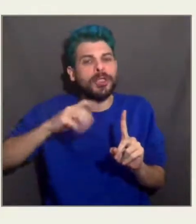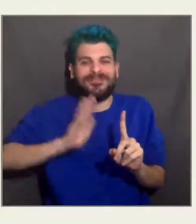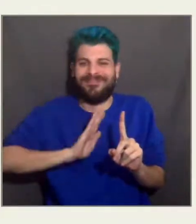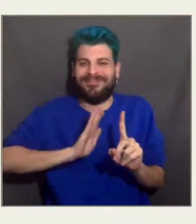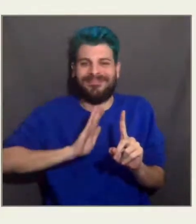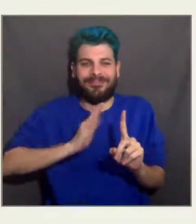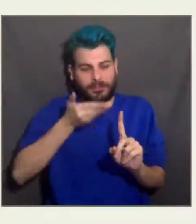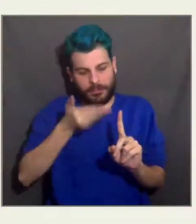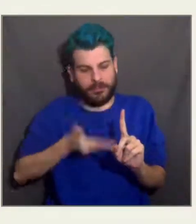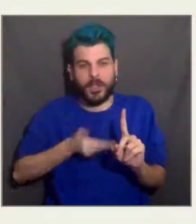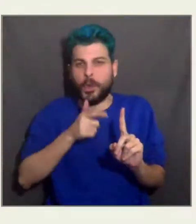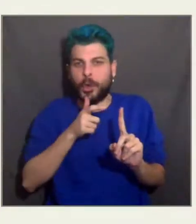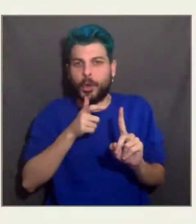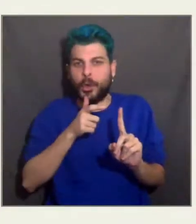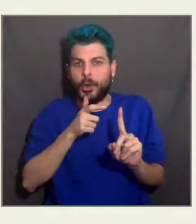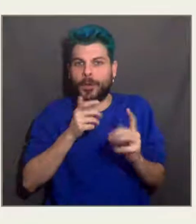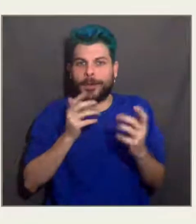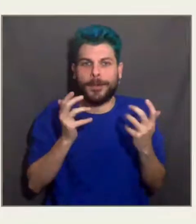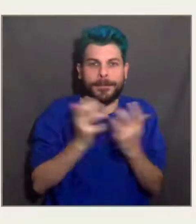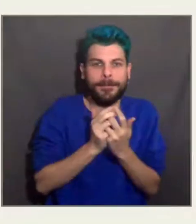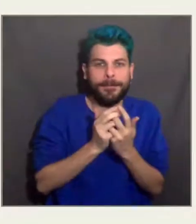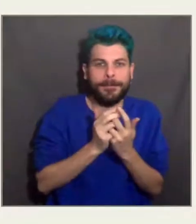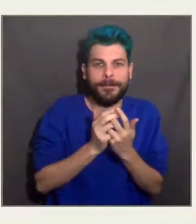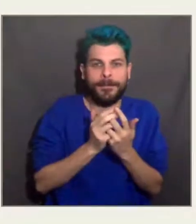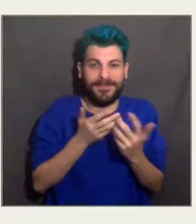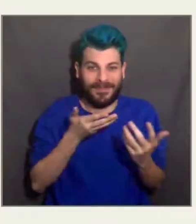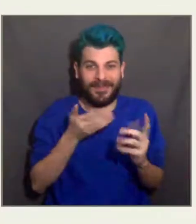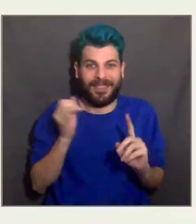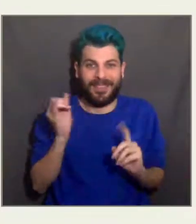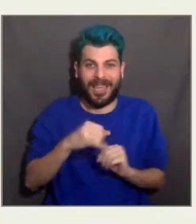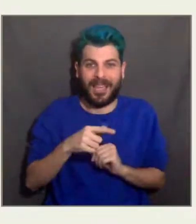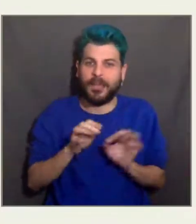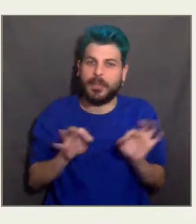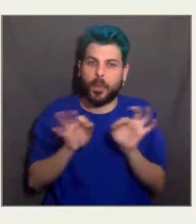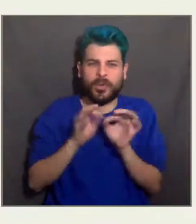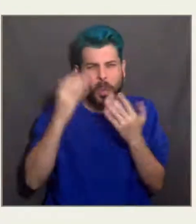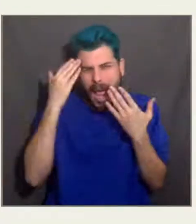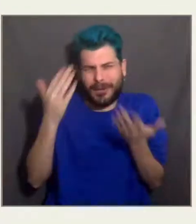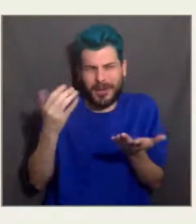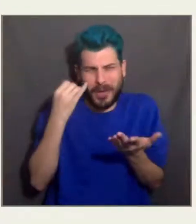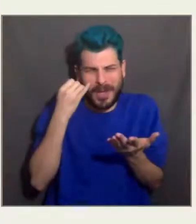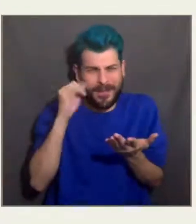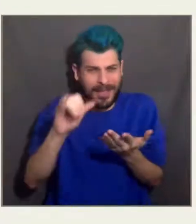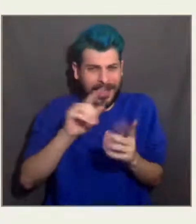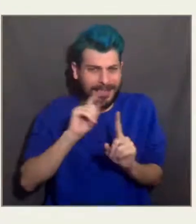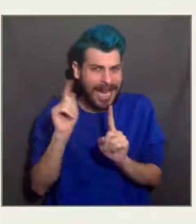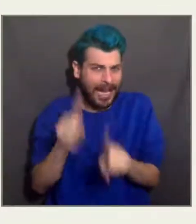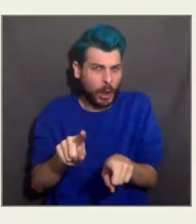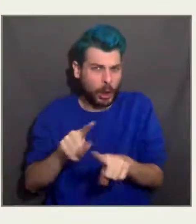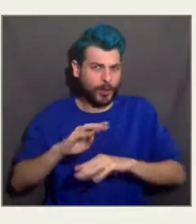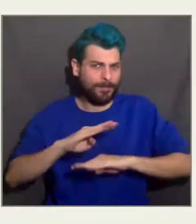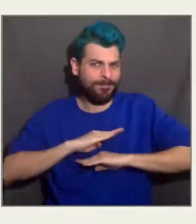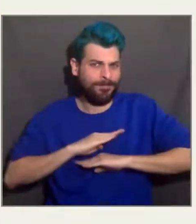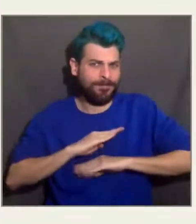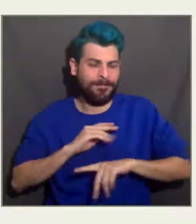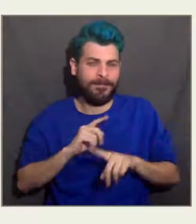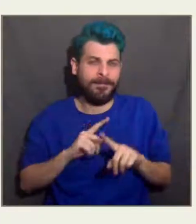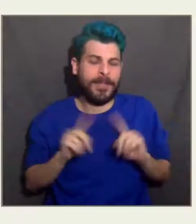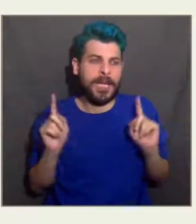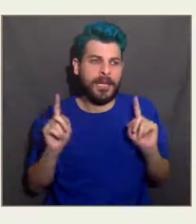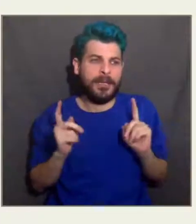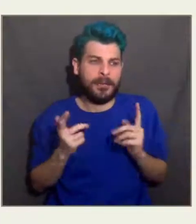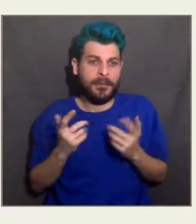don't know if I've answered the question, but I think that it's important for us to understand that if you have a